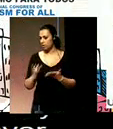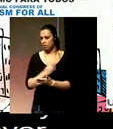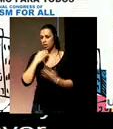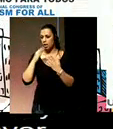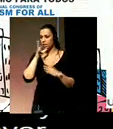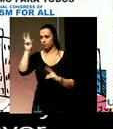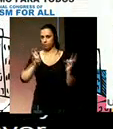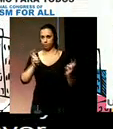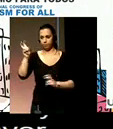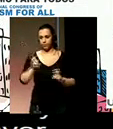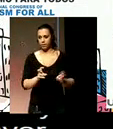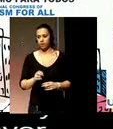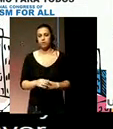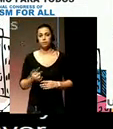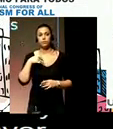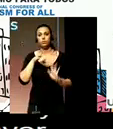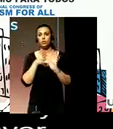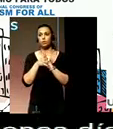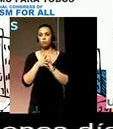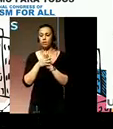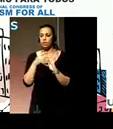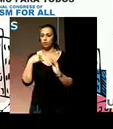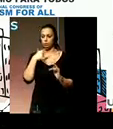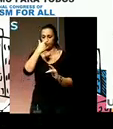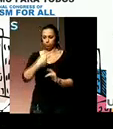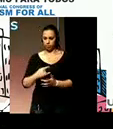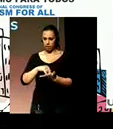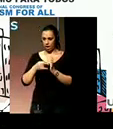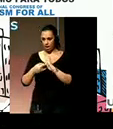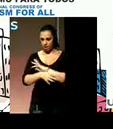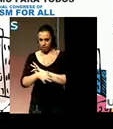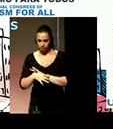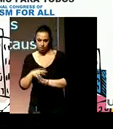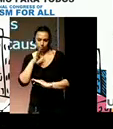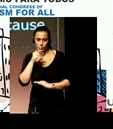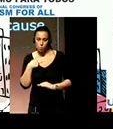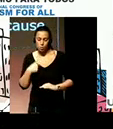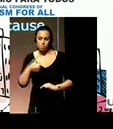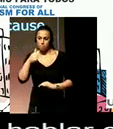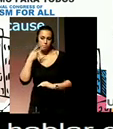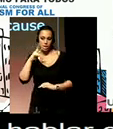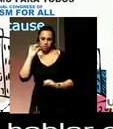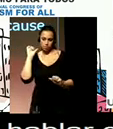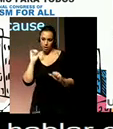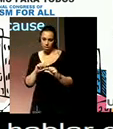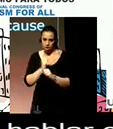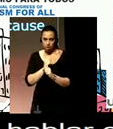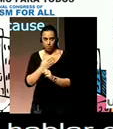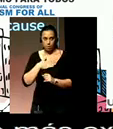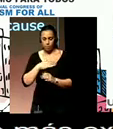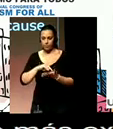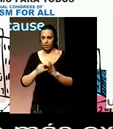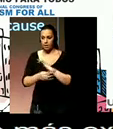Mostly I'm going to speak as an architect because that's what I have most experience in. But of course I recognise the importance of